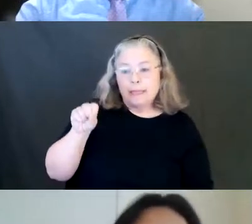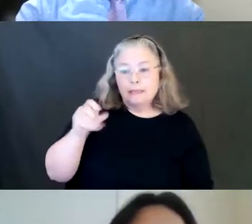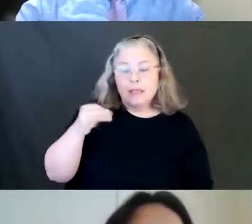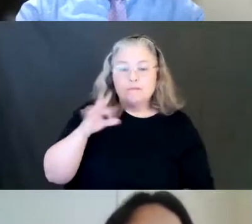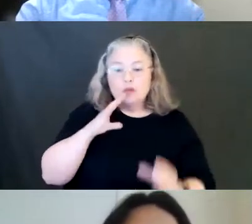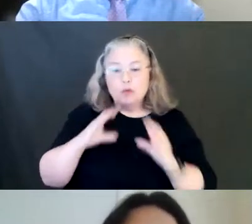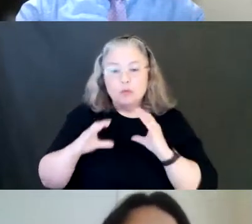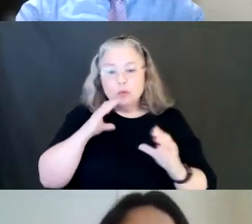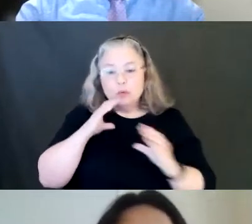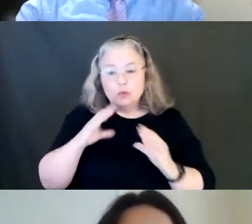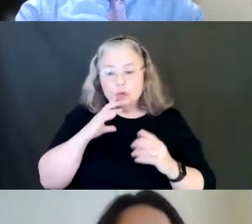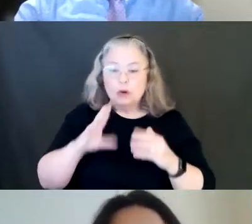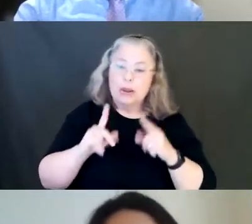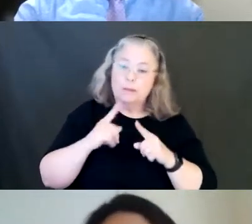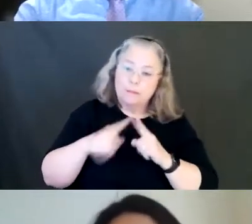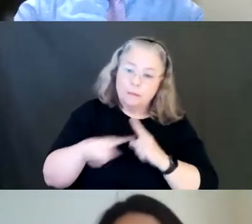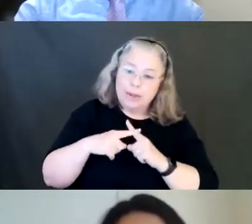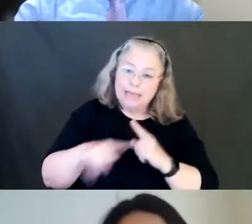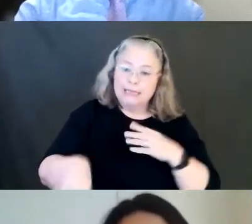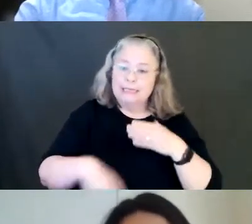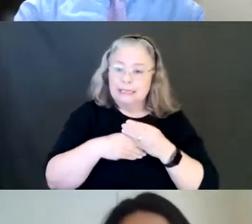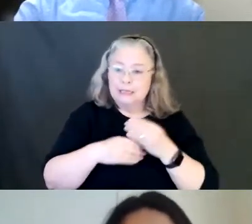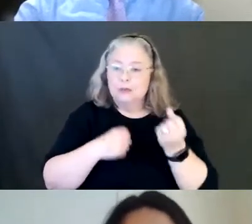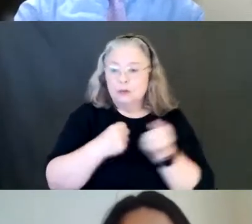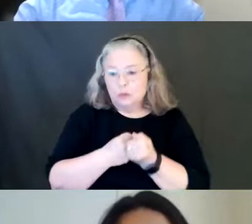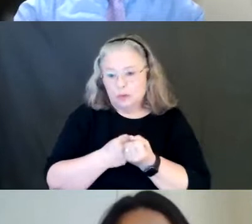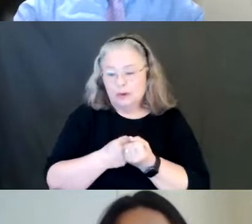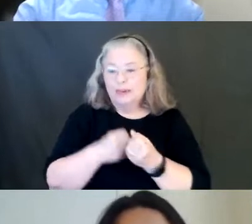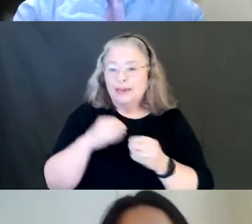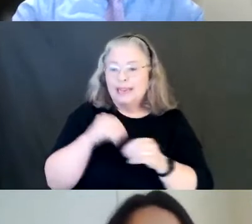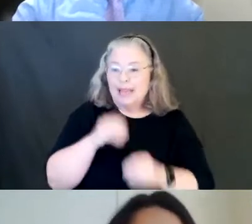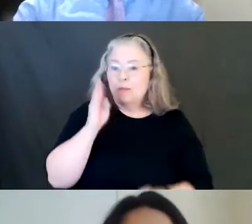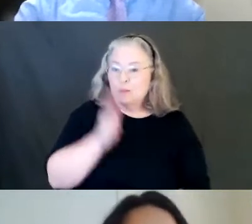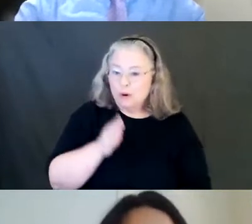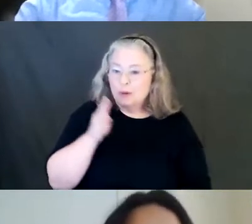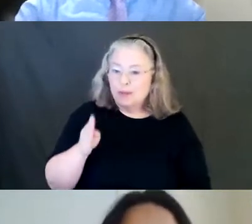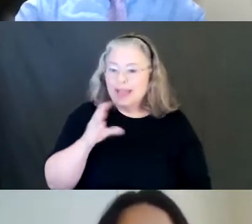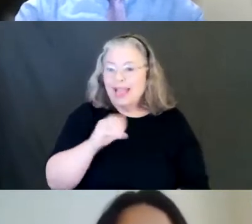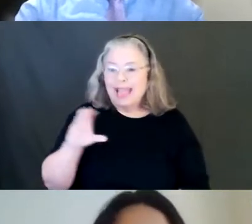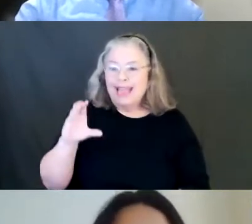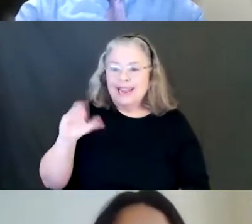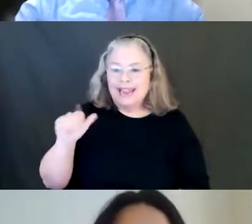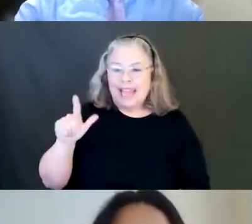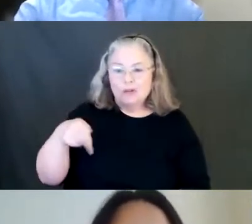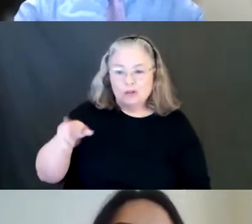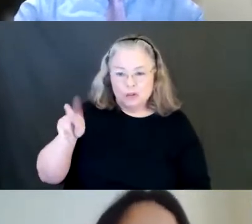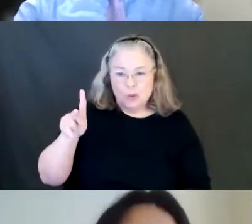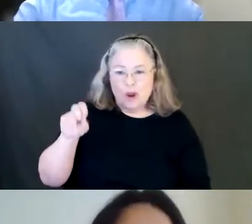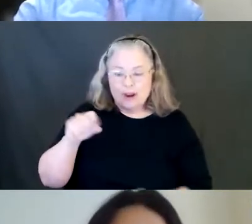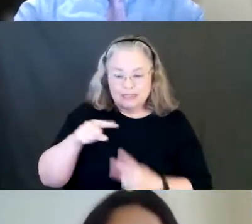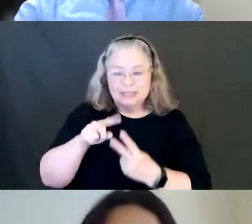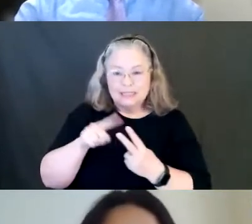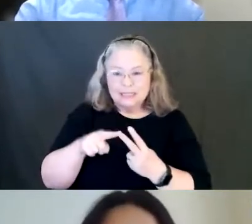also going to have additional support on the Brilliant Beginnings and Calspark project side. So we'll have some extra folks on our side to help with